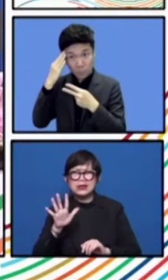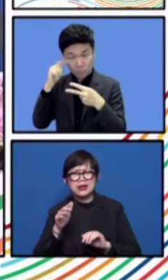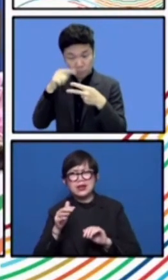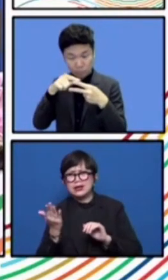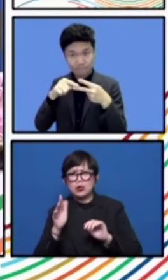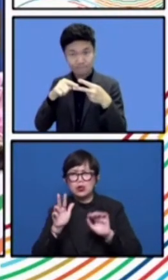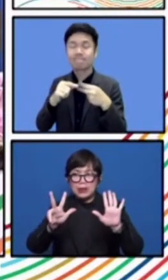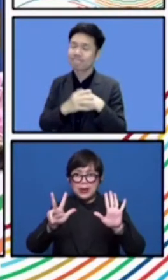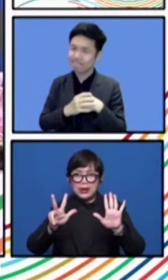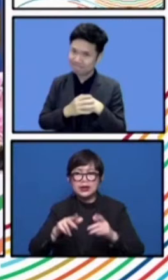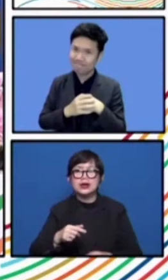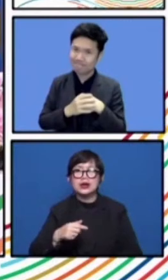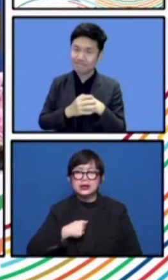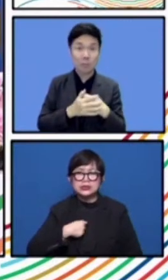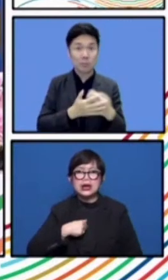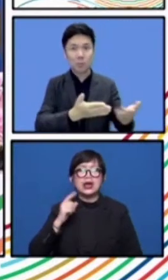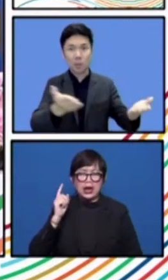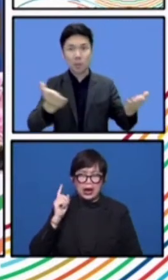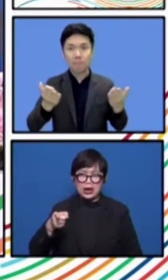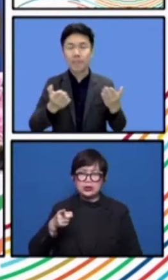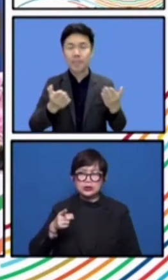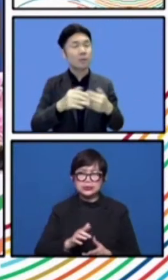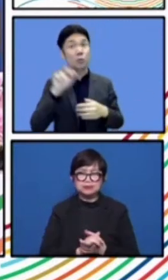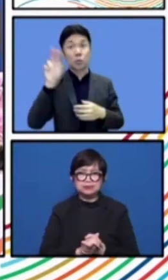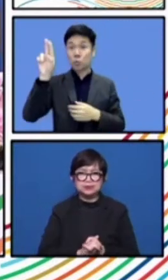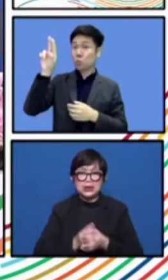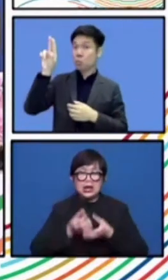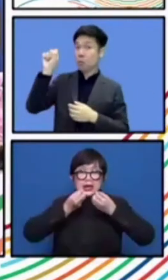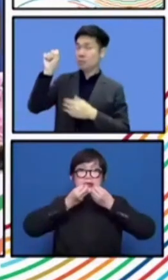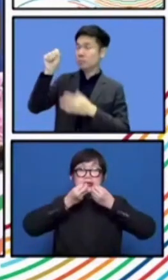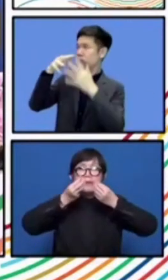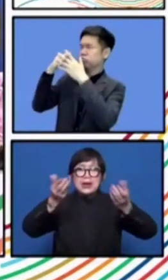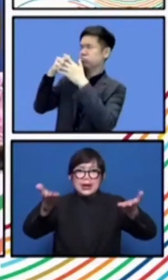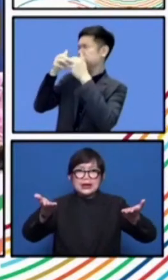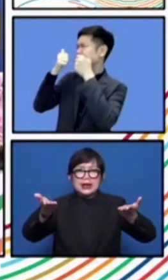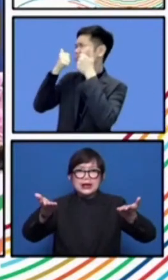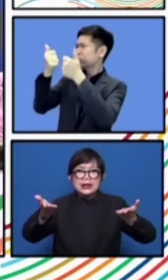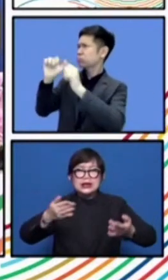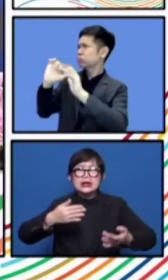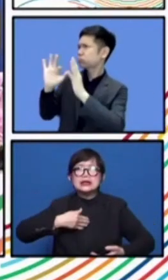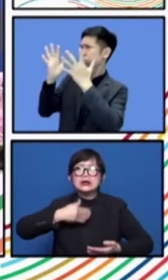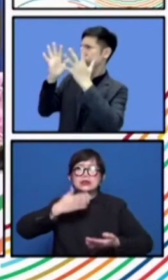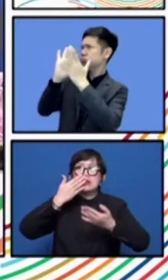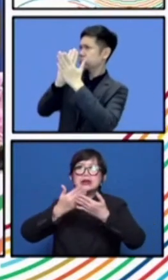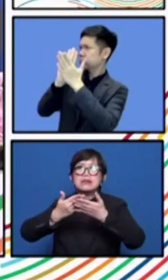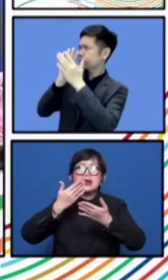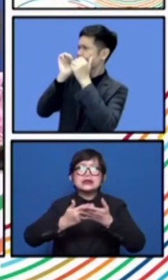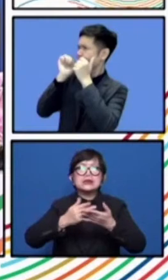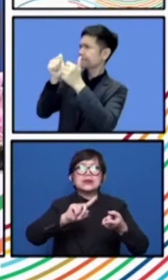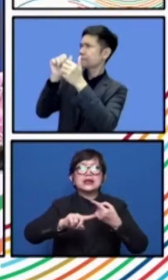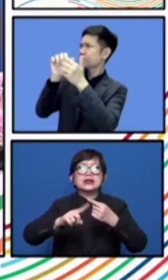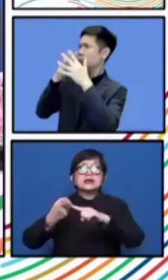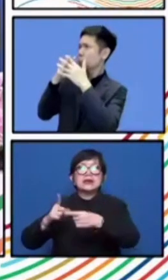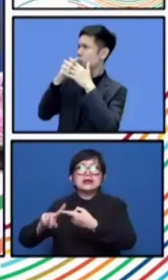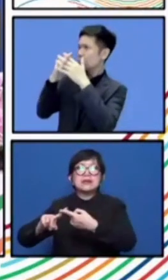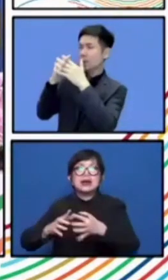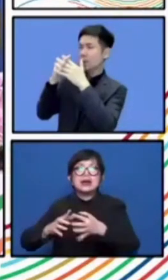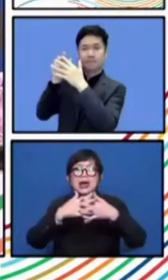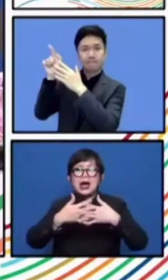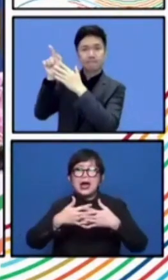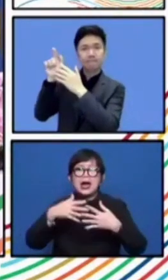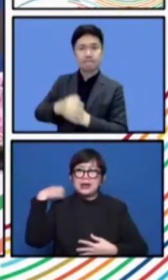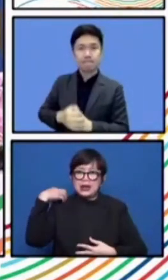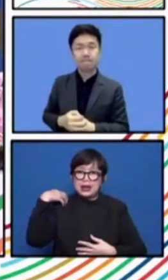brothers and sisters in the United States for pushing for that well we look at the case like in the United States